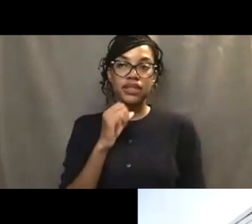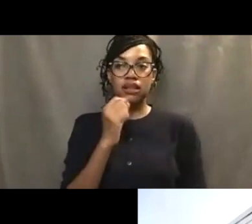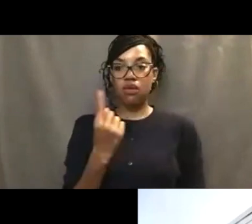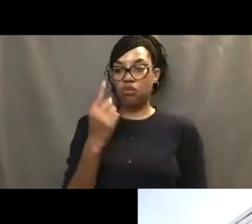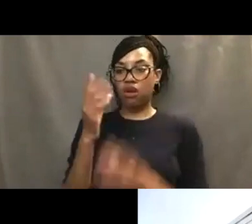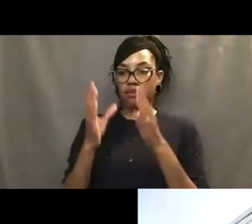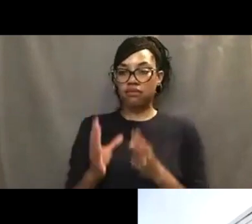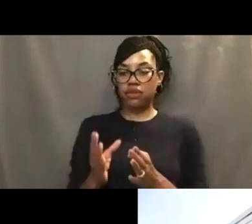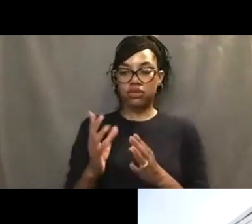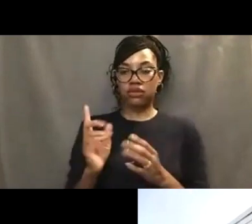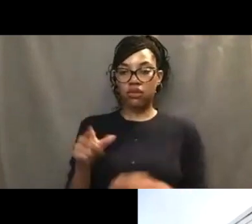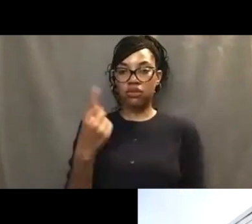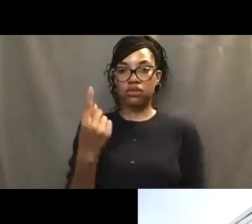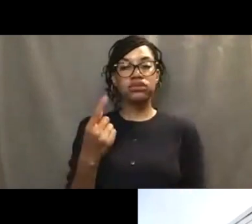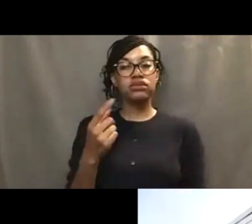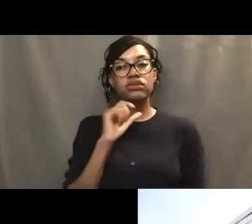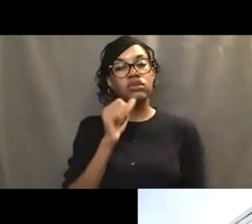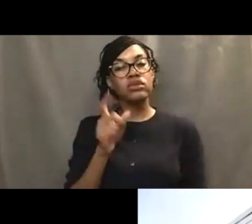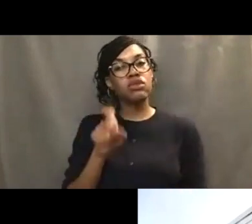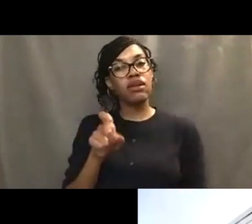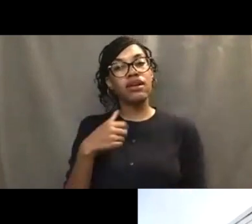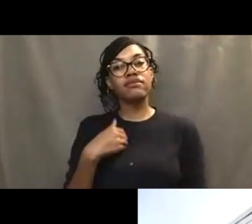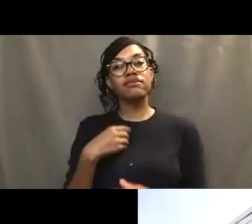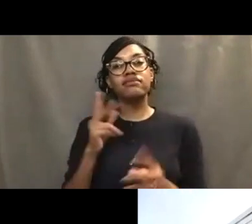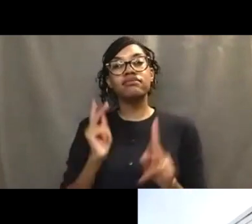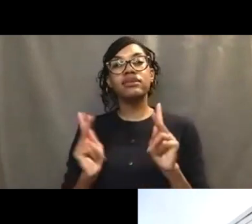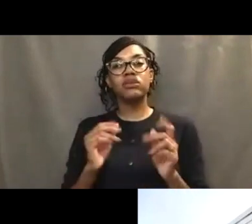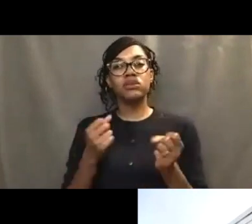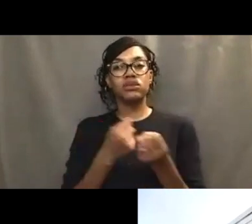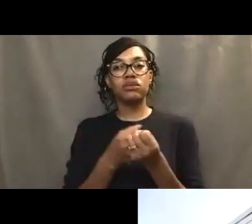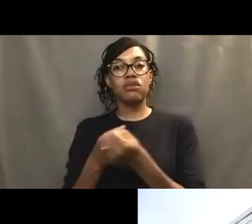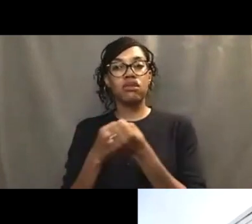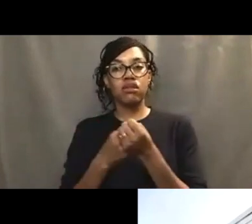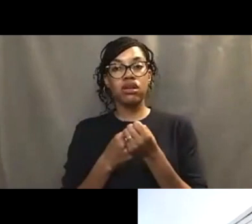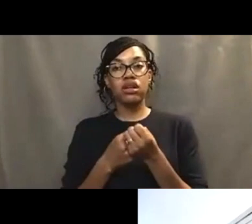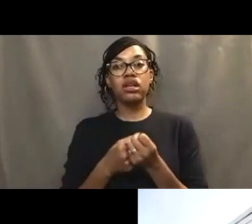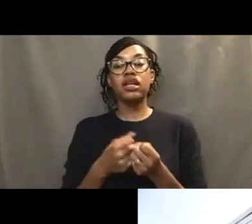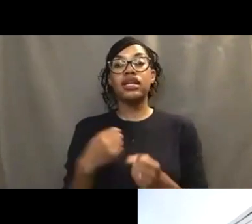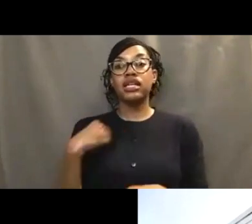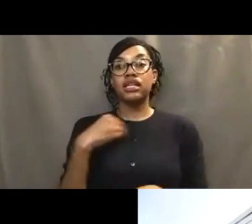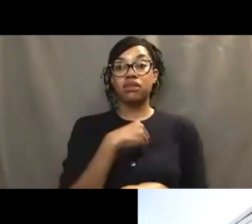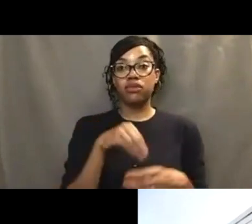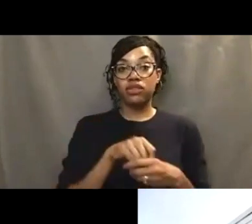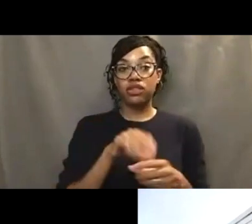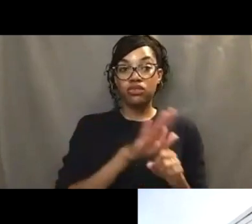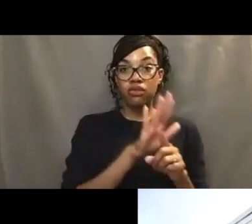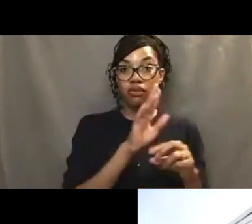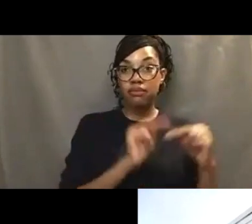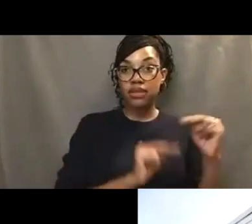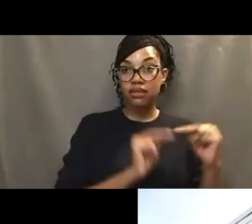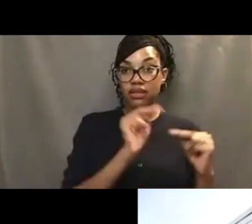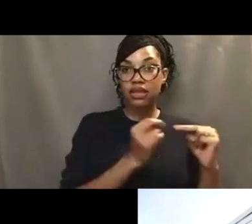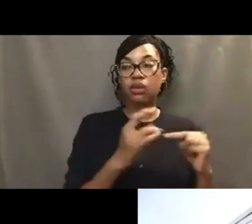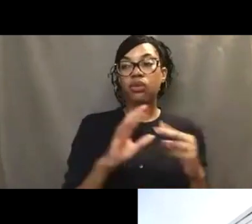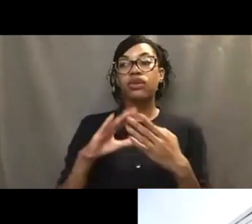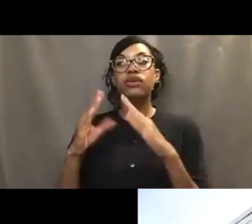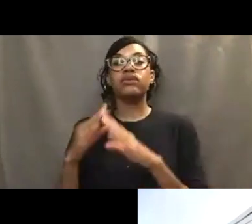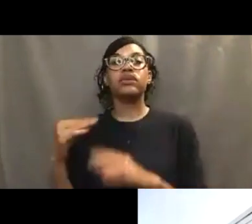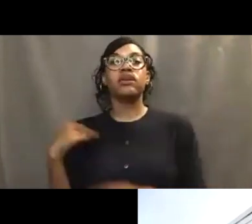you, whether it's members of your building or whether it's the community members.